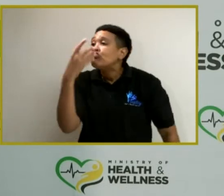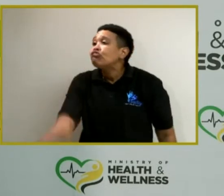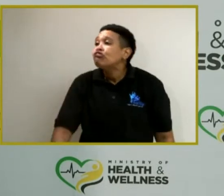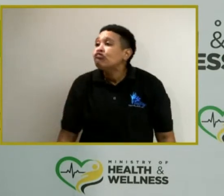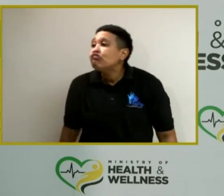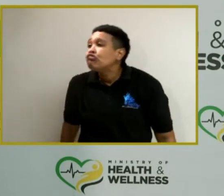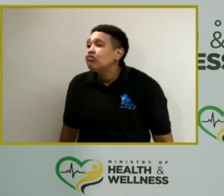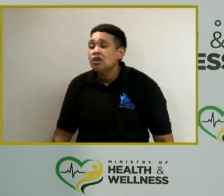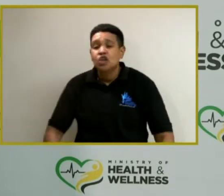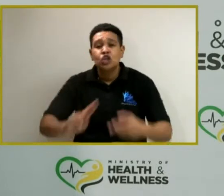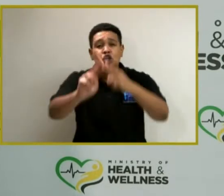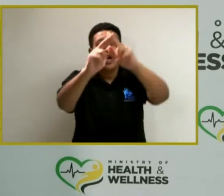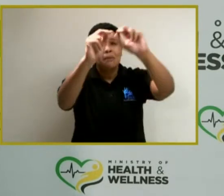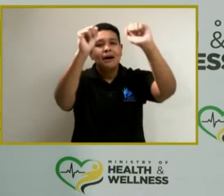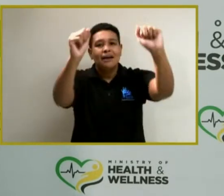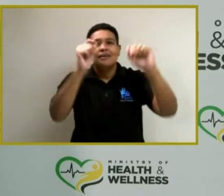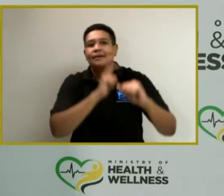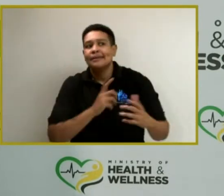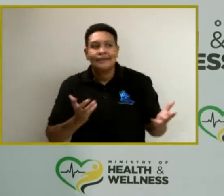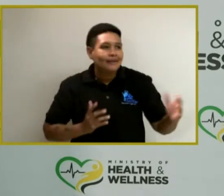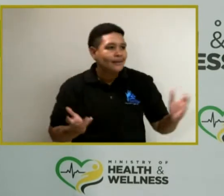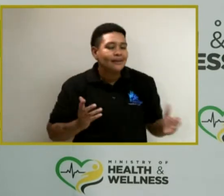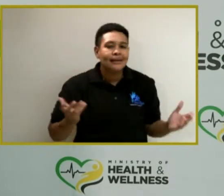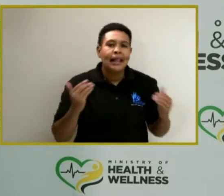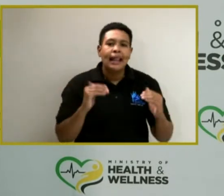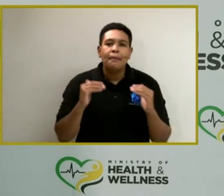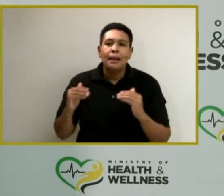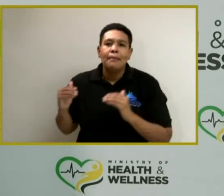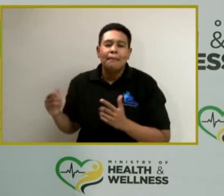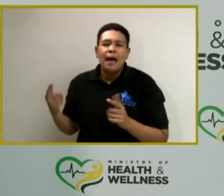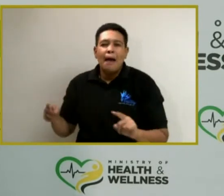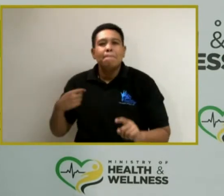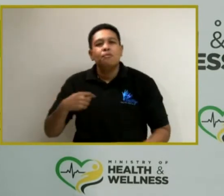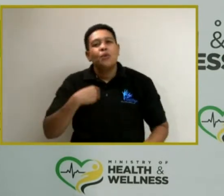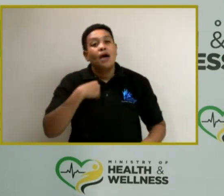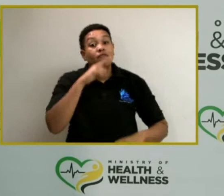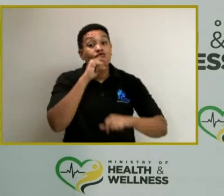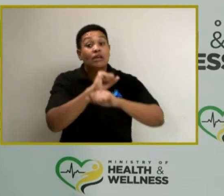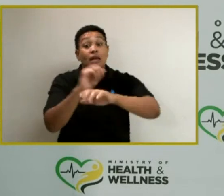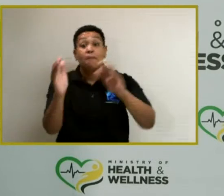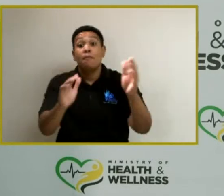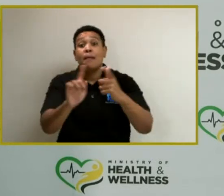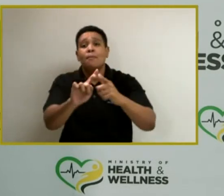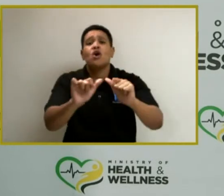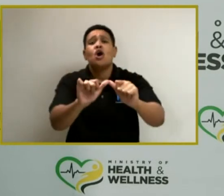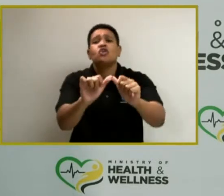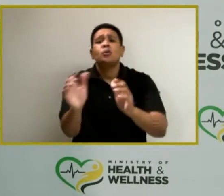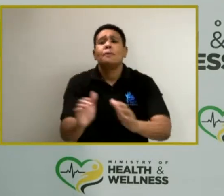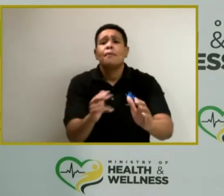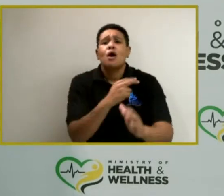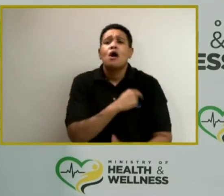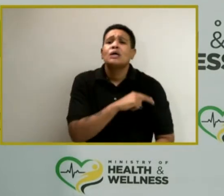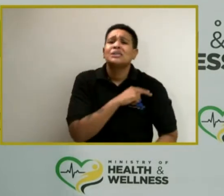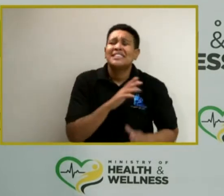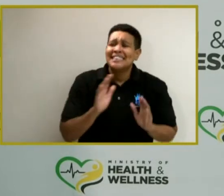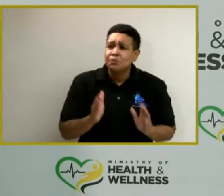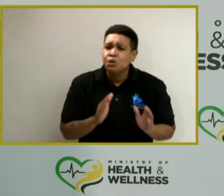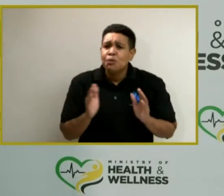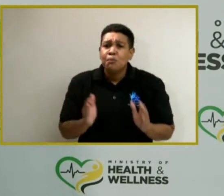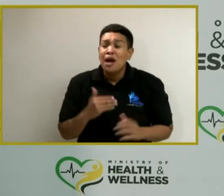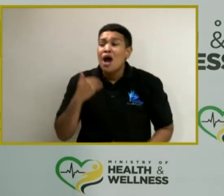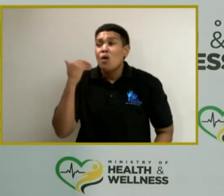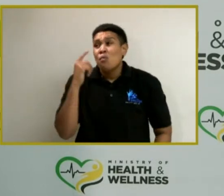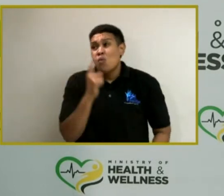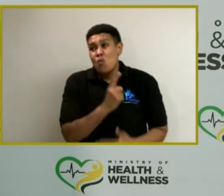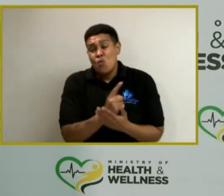limited numbers. We have prepared and continue to prepare our hospitals. I'm hoping in the next